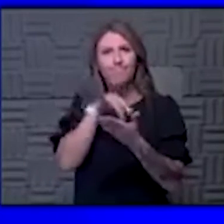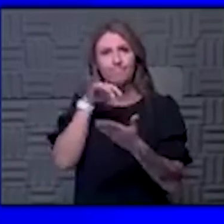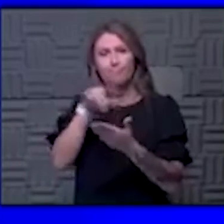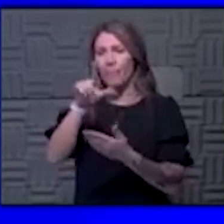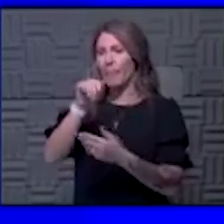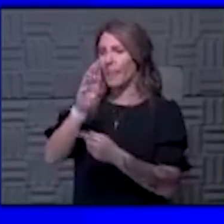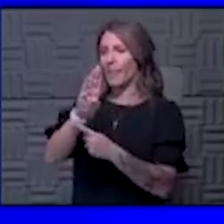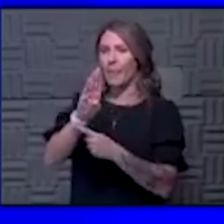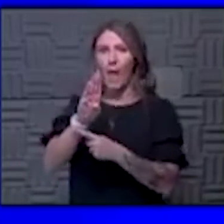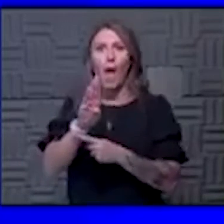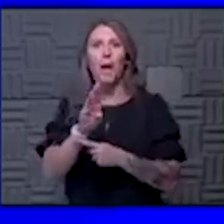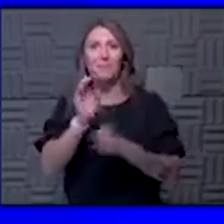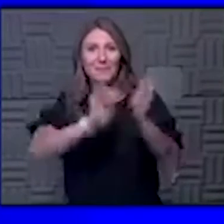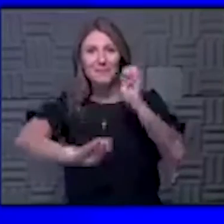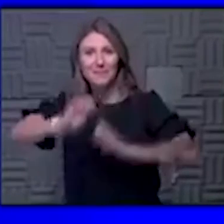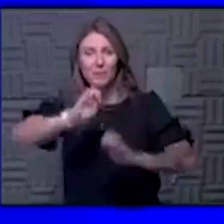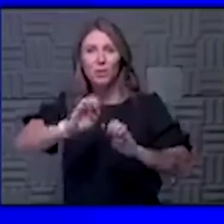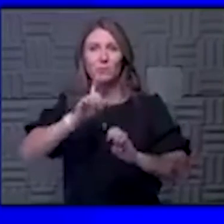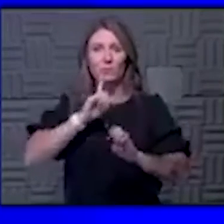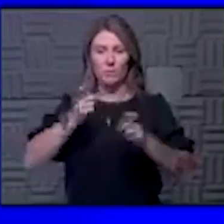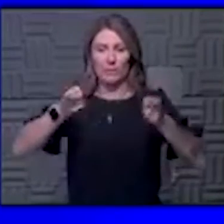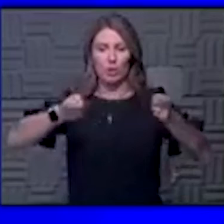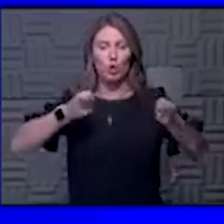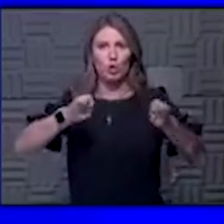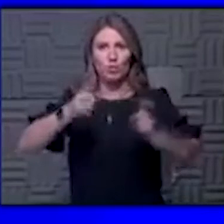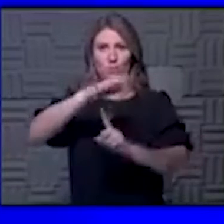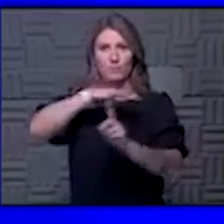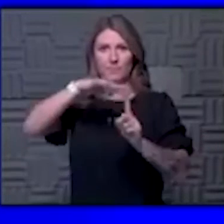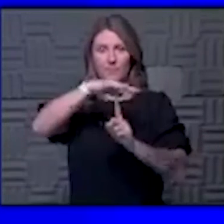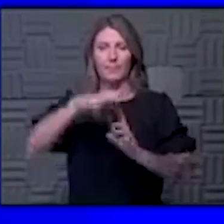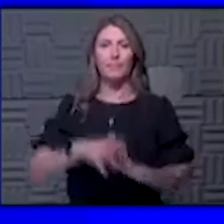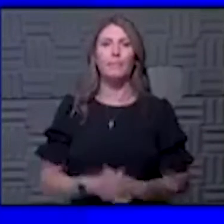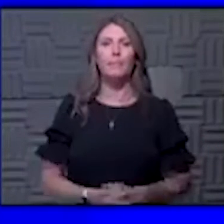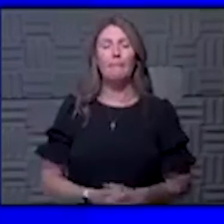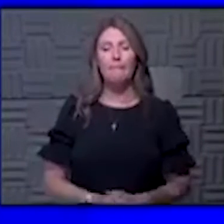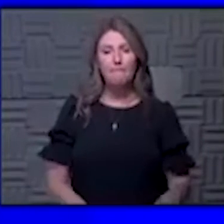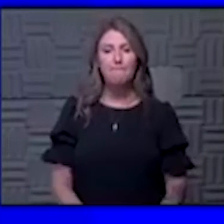laboratory experiments, so it's very controlled conditions. And